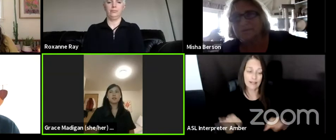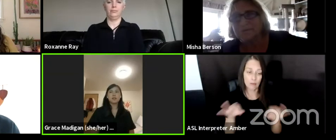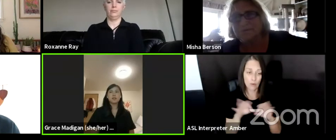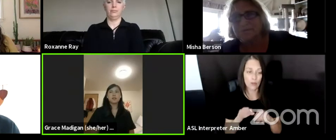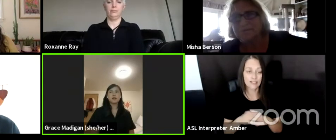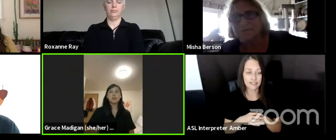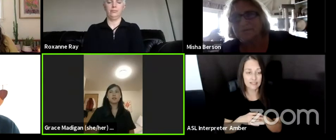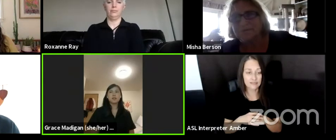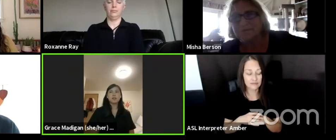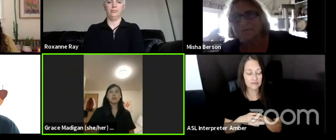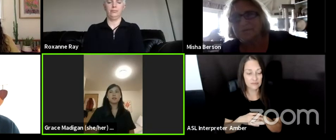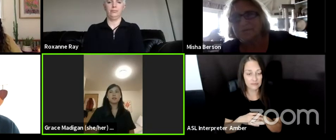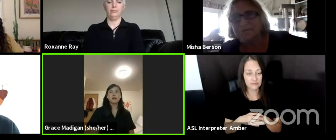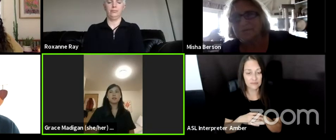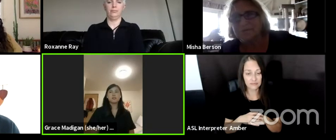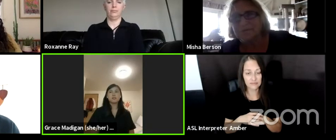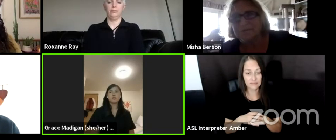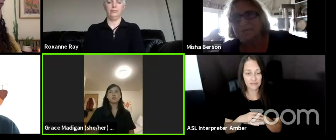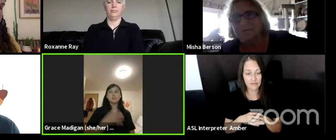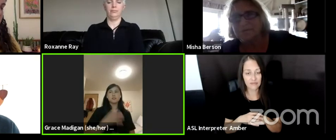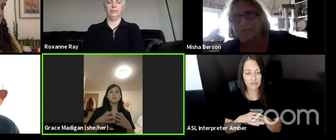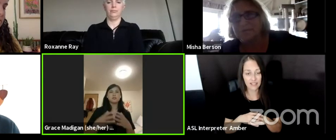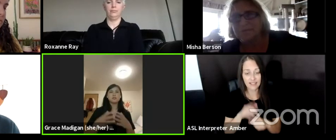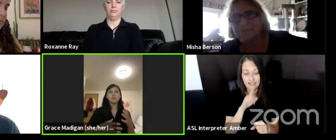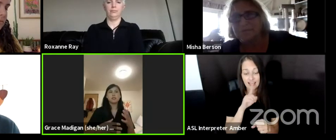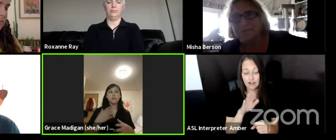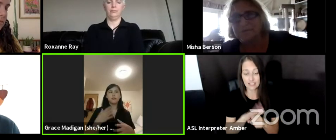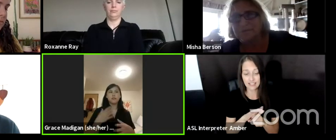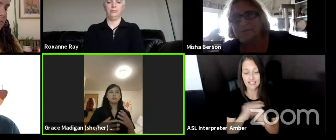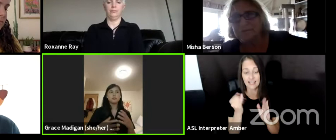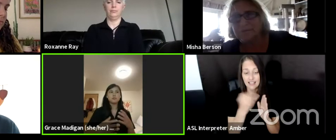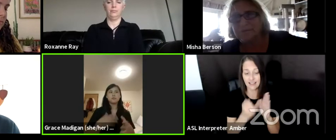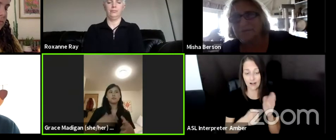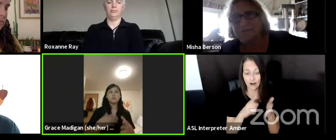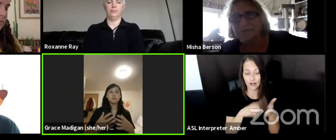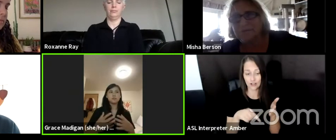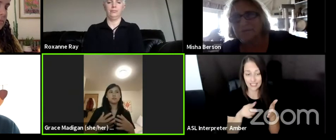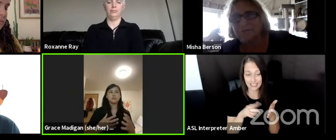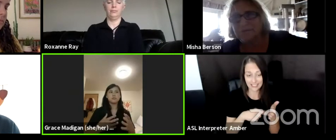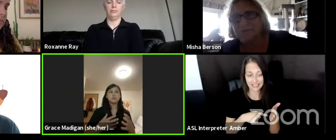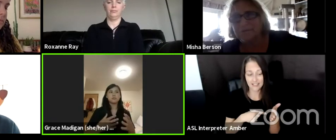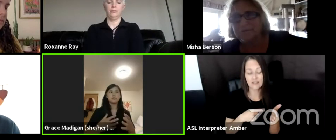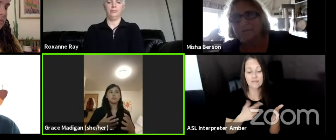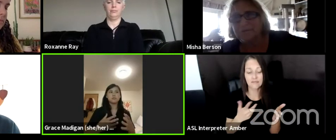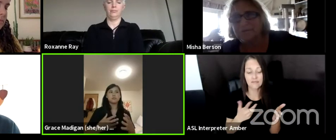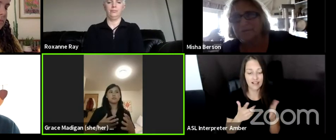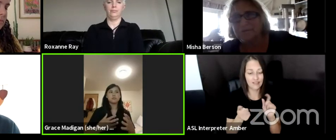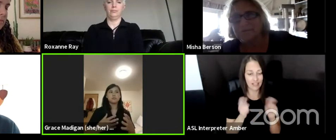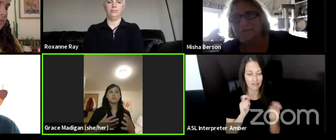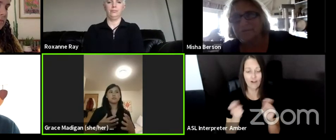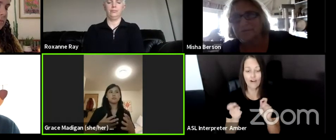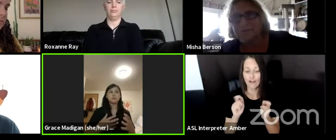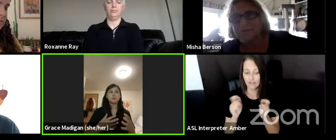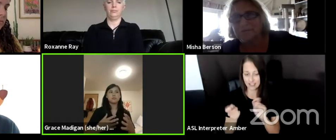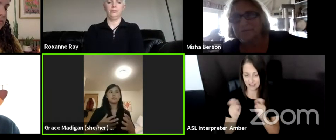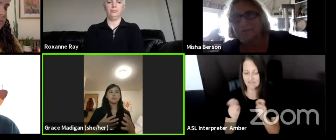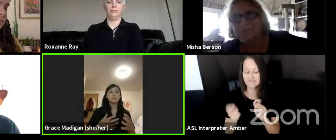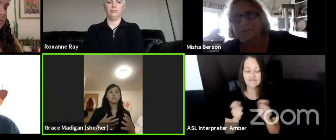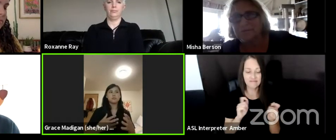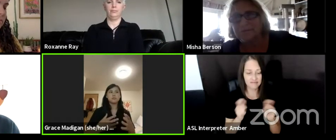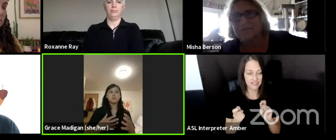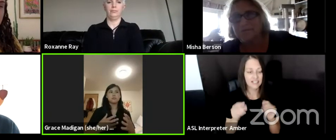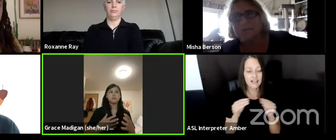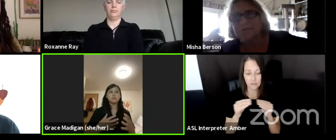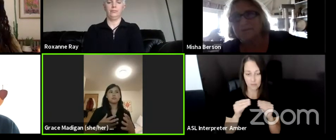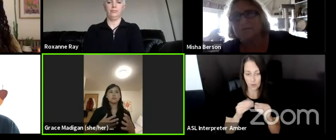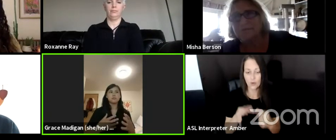making sure that art criticism, I think, evolves and develops and we get more new, unique